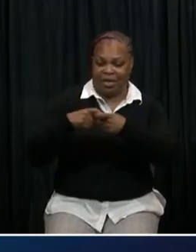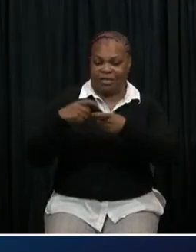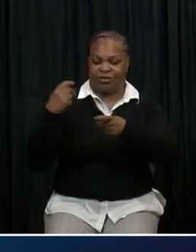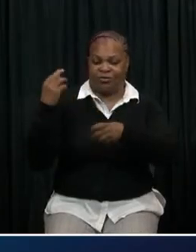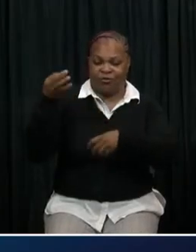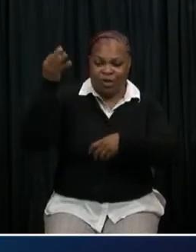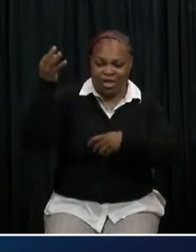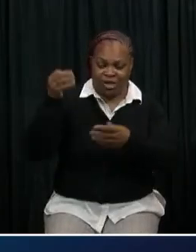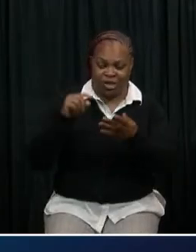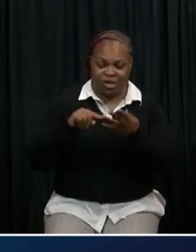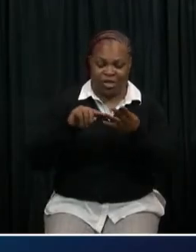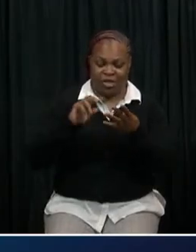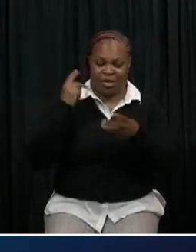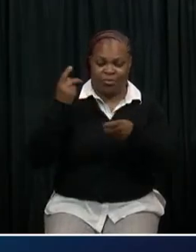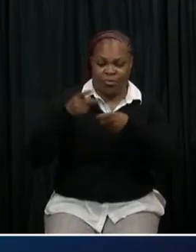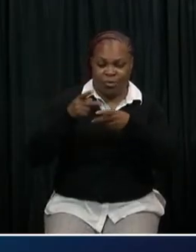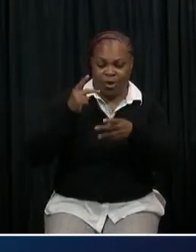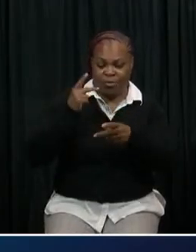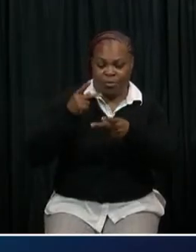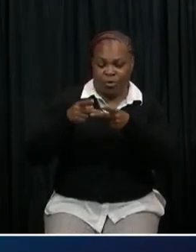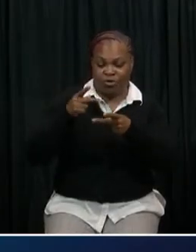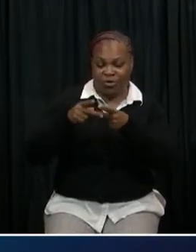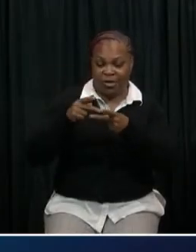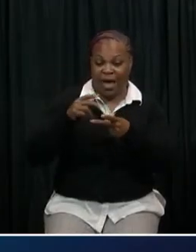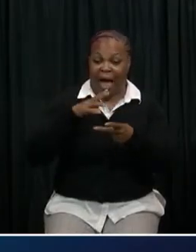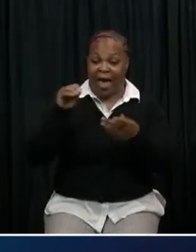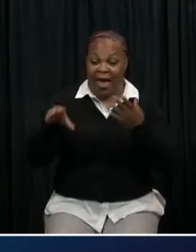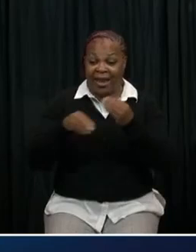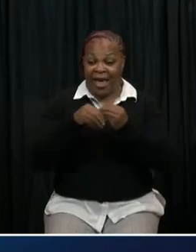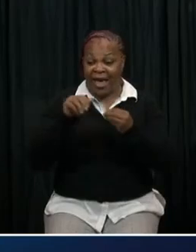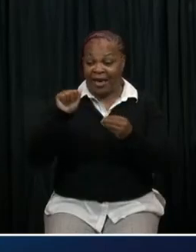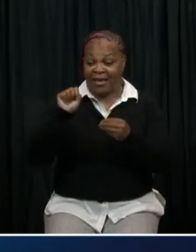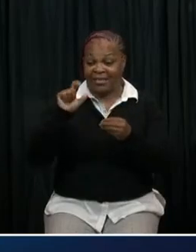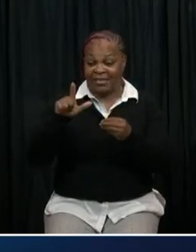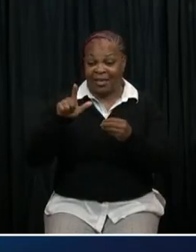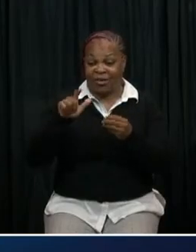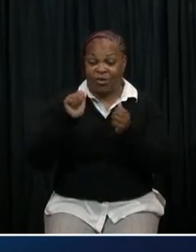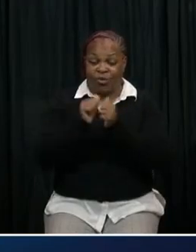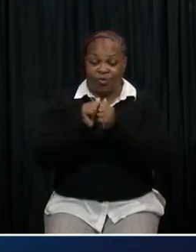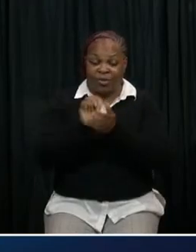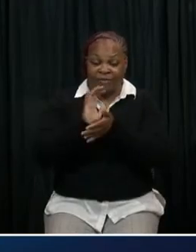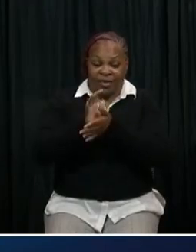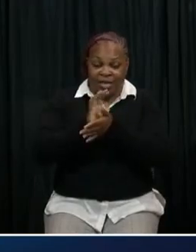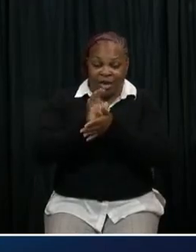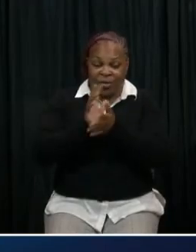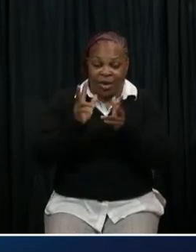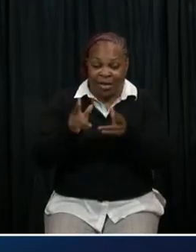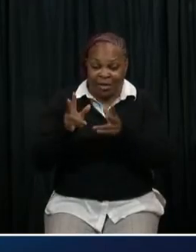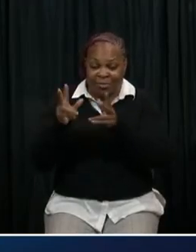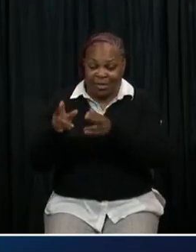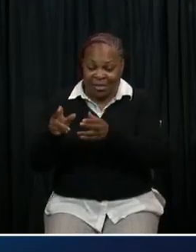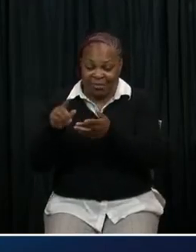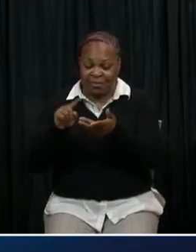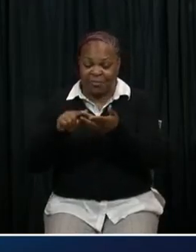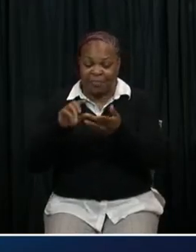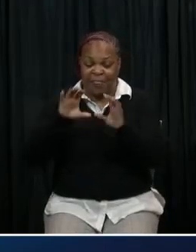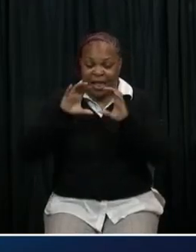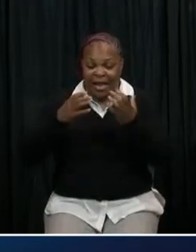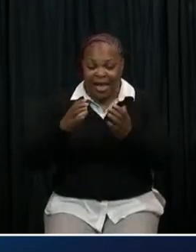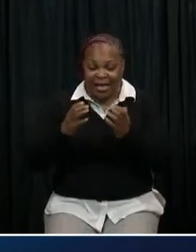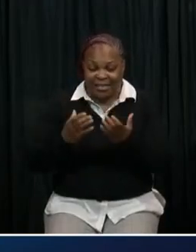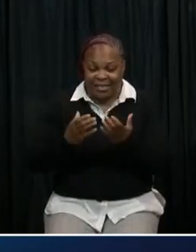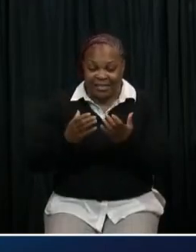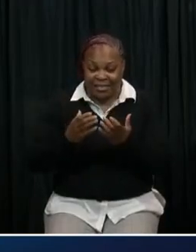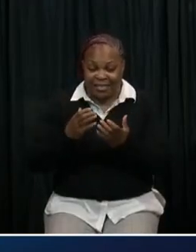Portuguese, as well as American Sign Language, with videos and classes to help the local